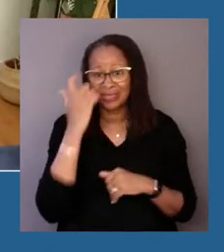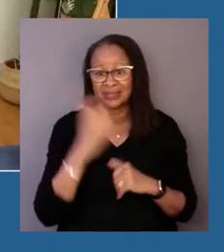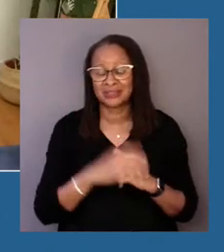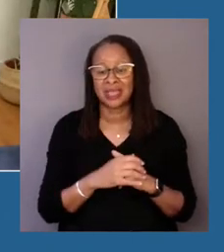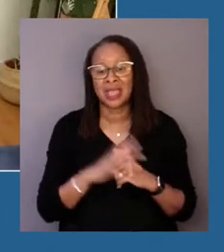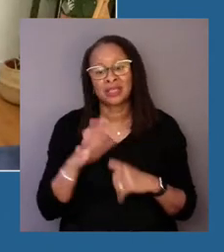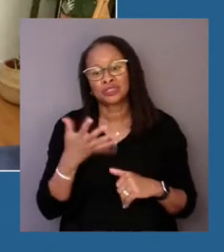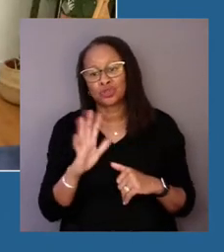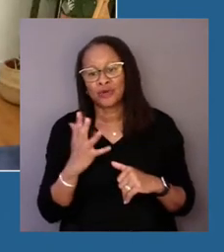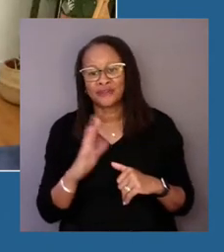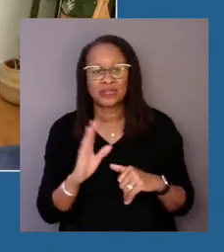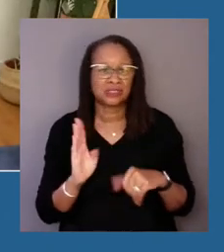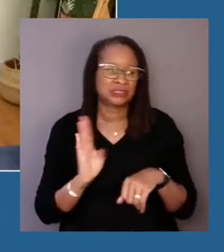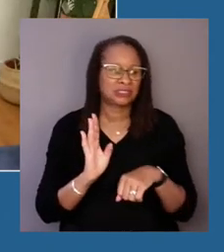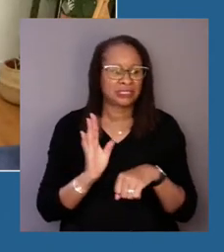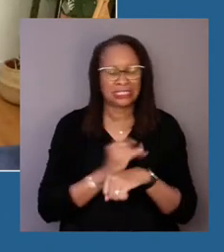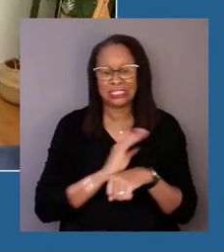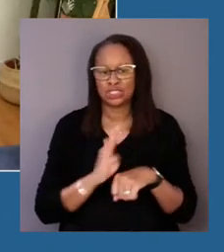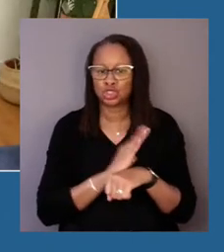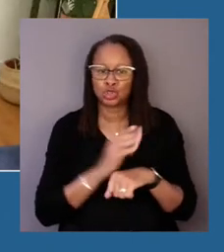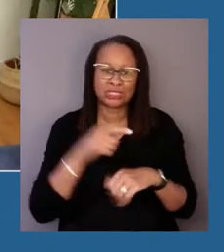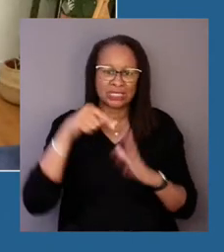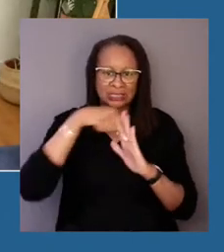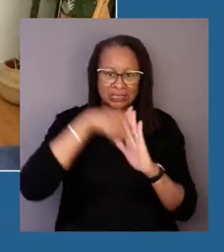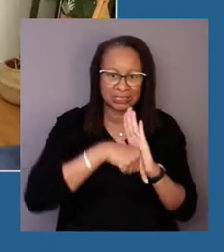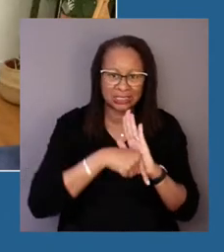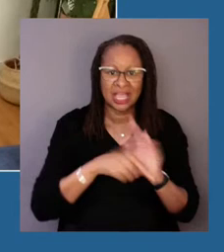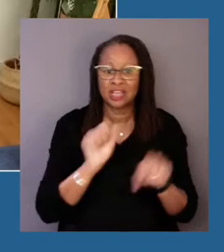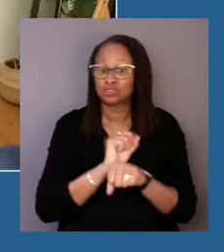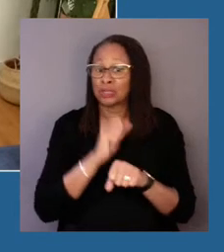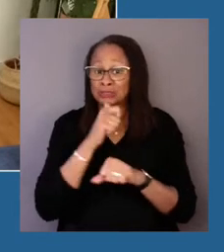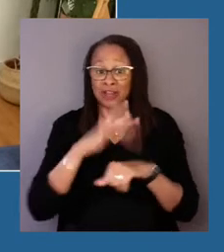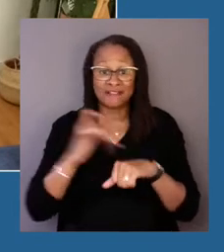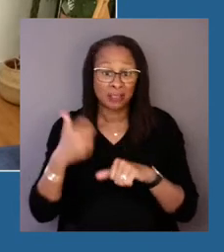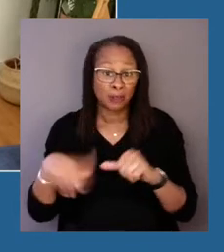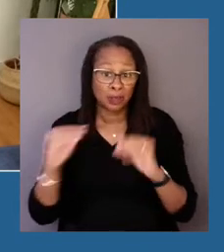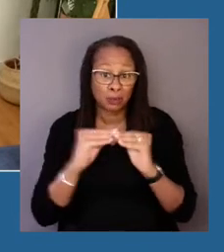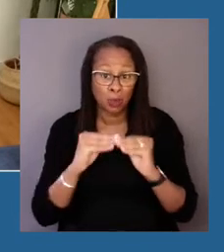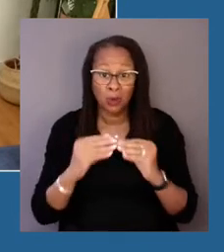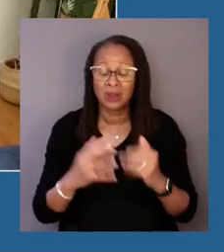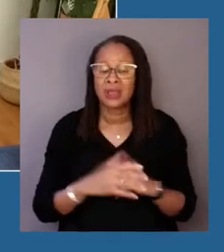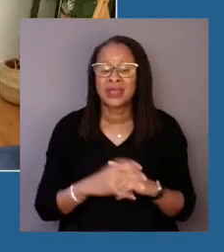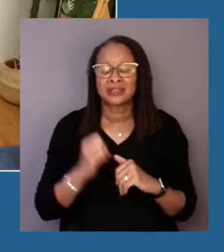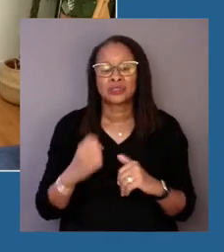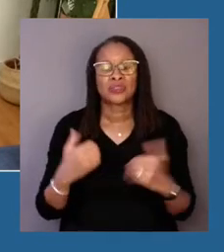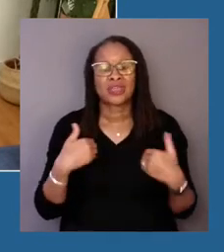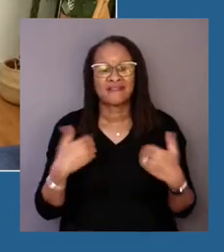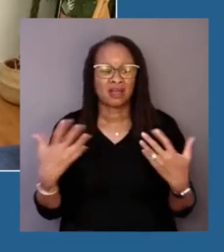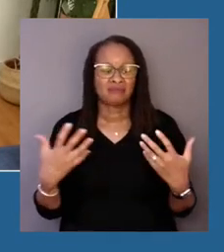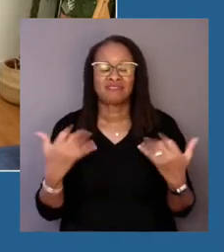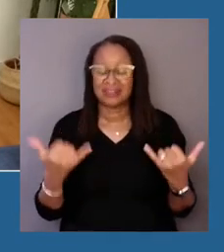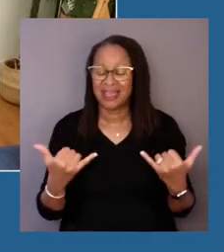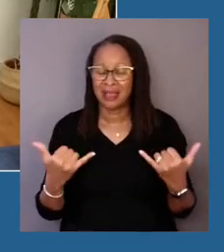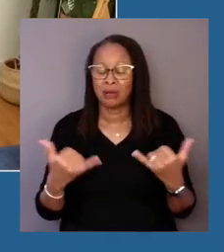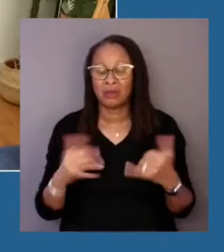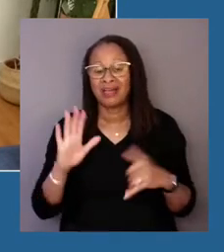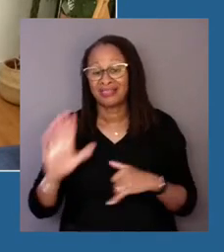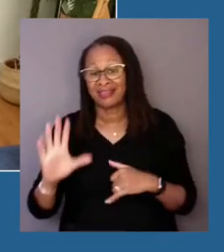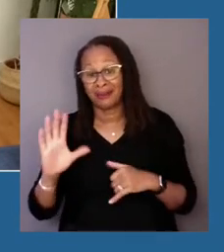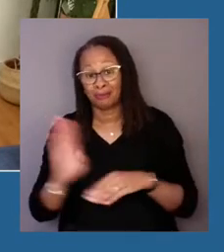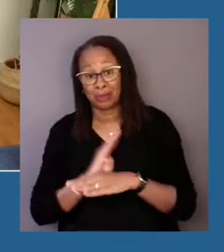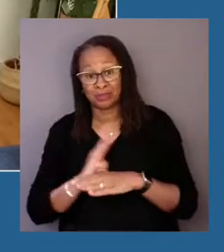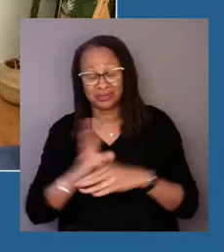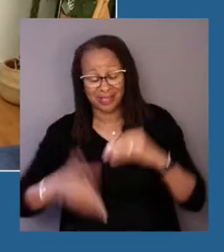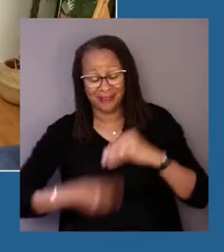an industry in decline, these jobs aren't available anymore, whatever. So they're putting a lot of money into those